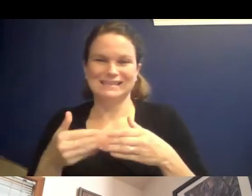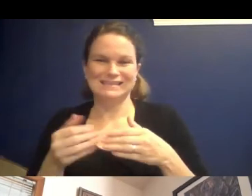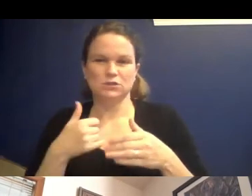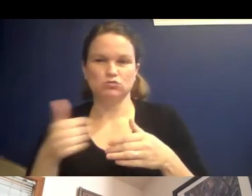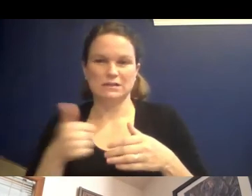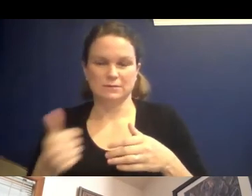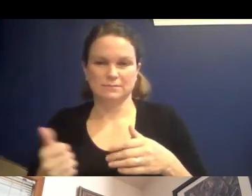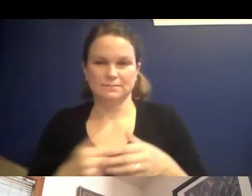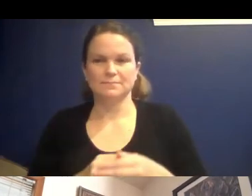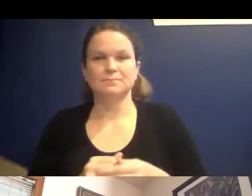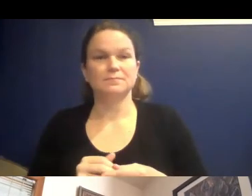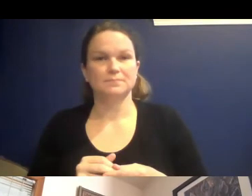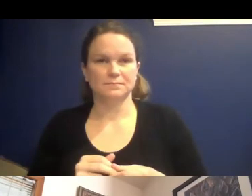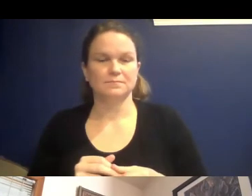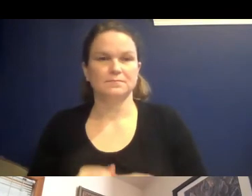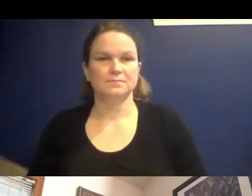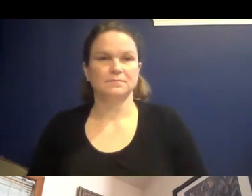Swamp milkweed.